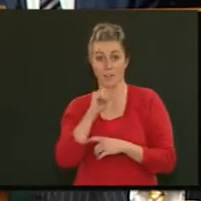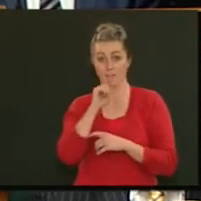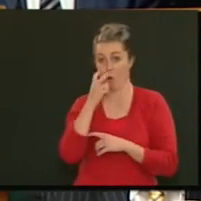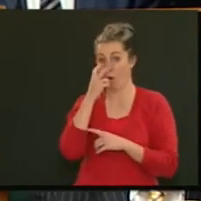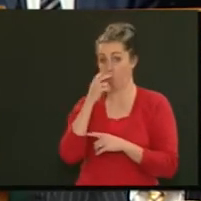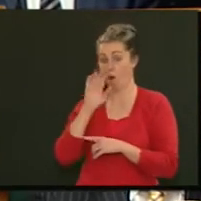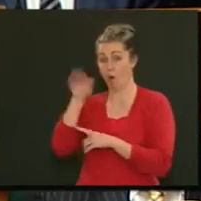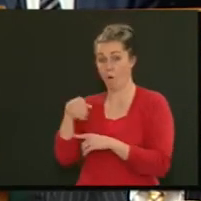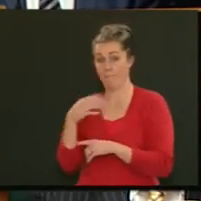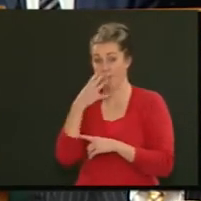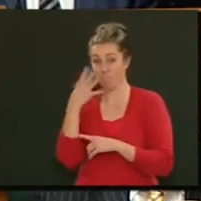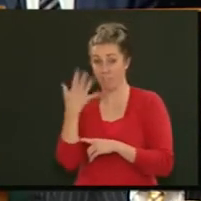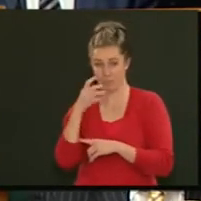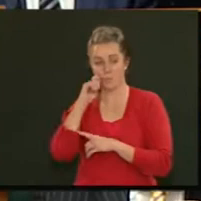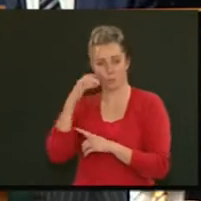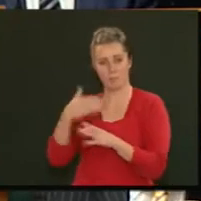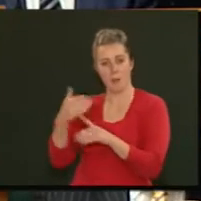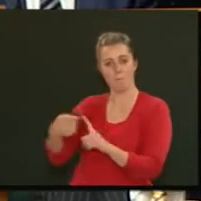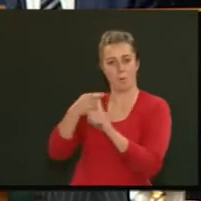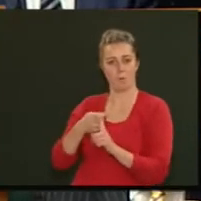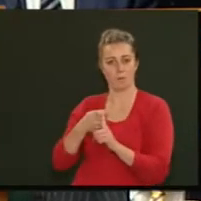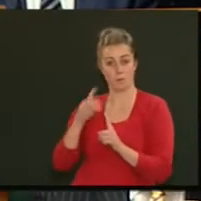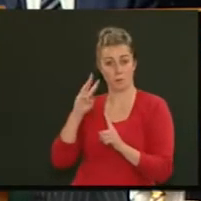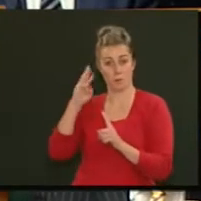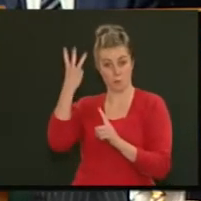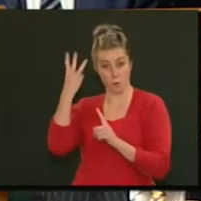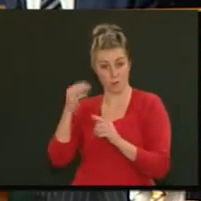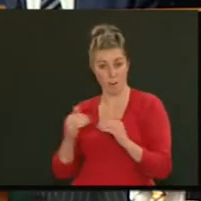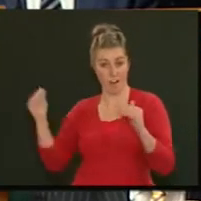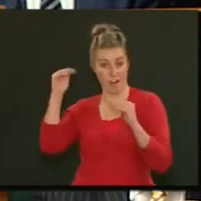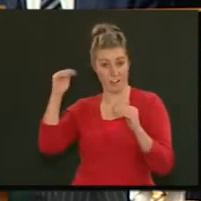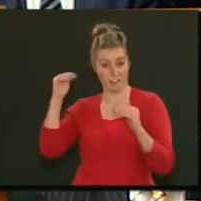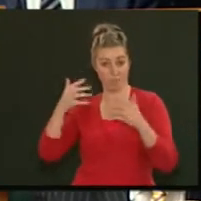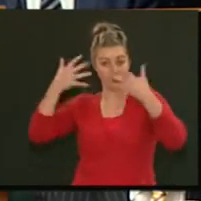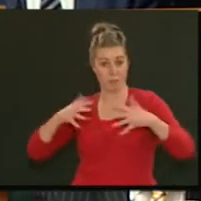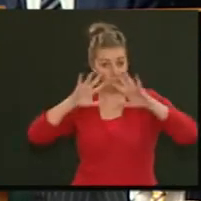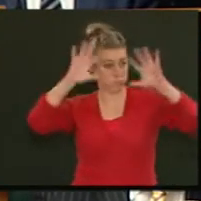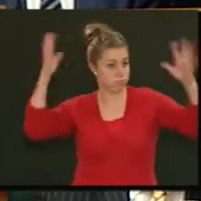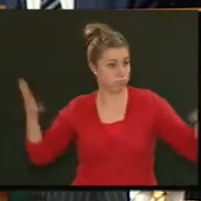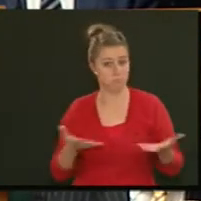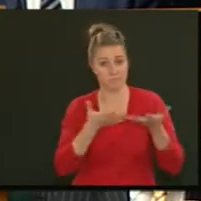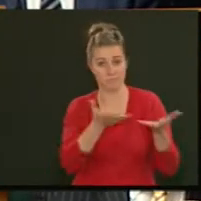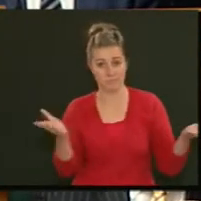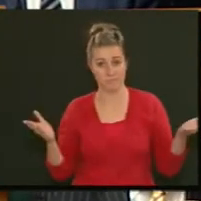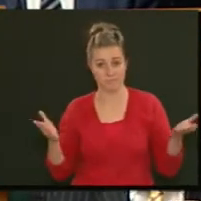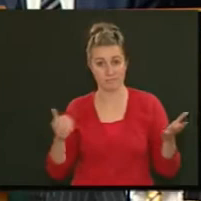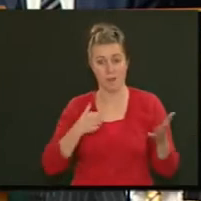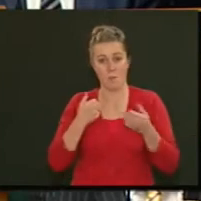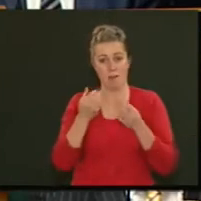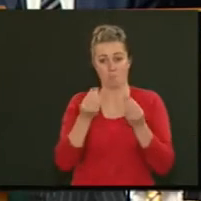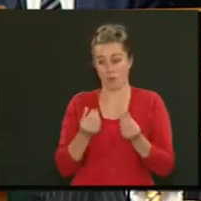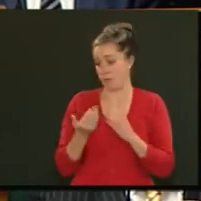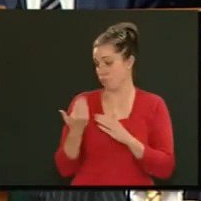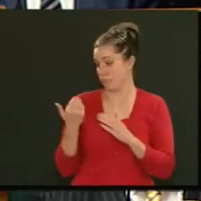15 employed. That's the third highest rate in the OECD. The strength of our economy in recent years has